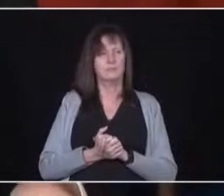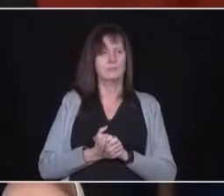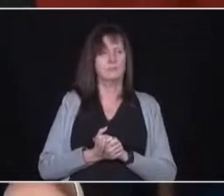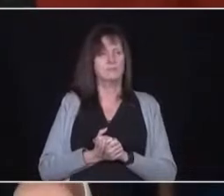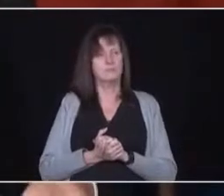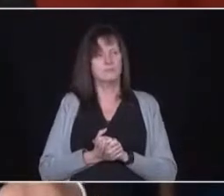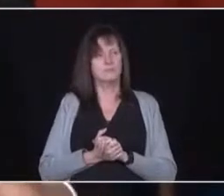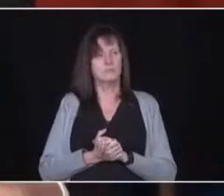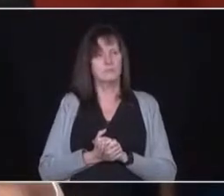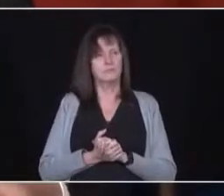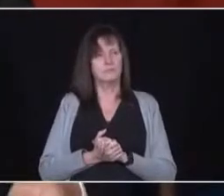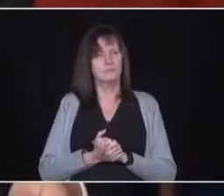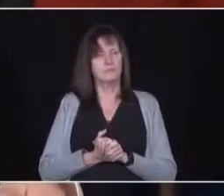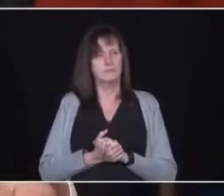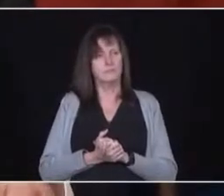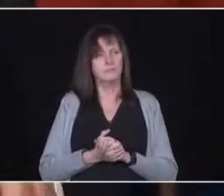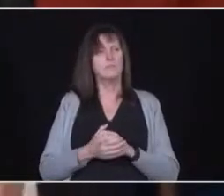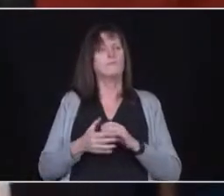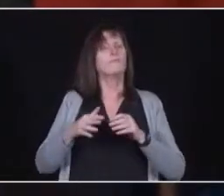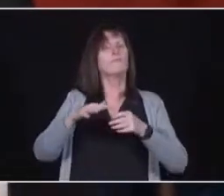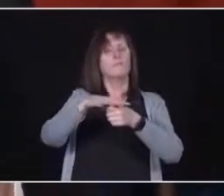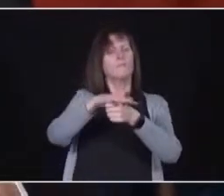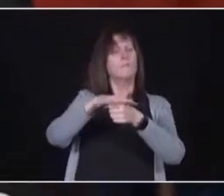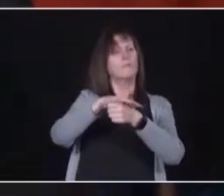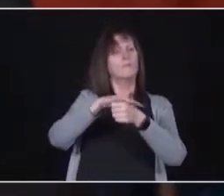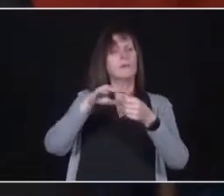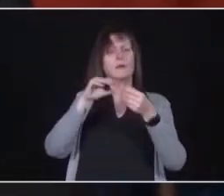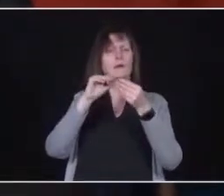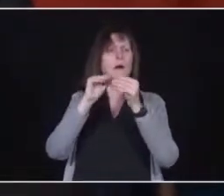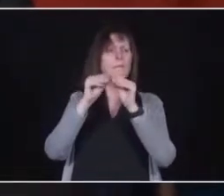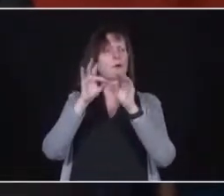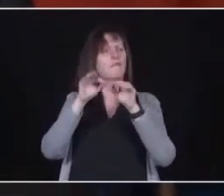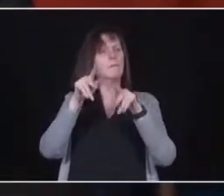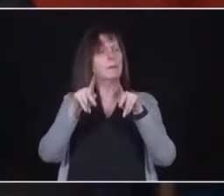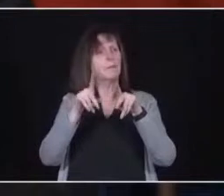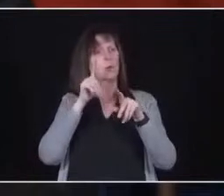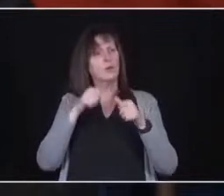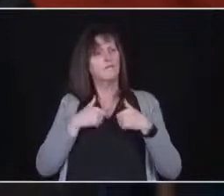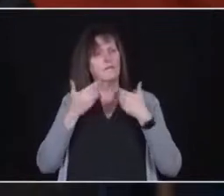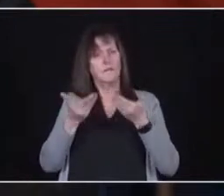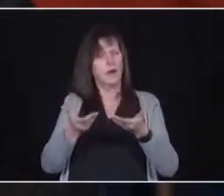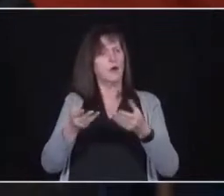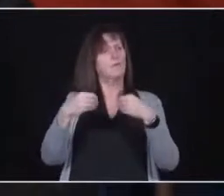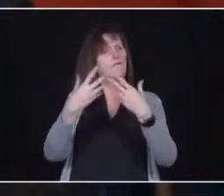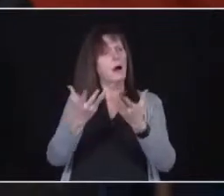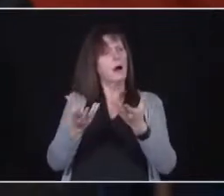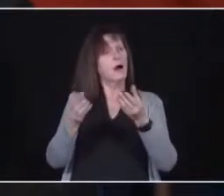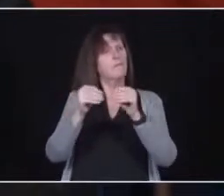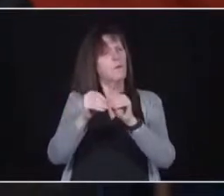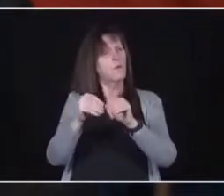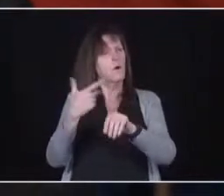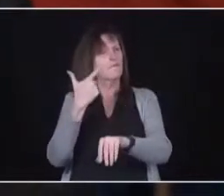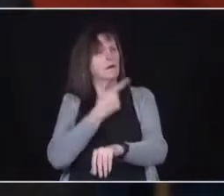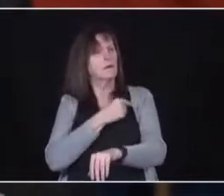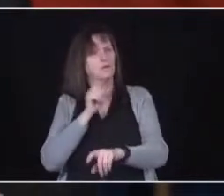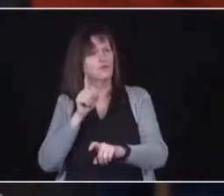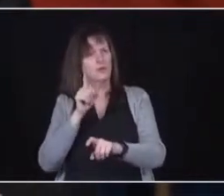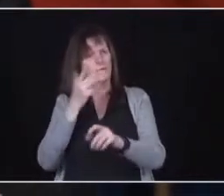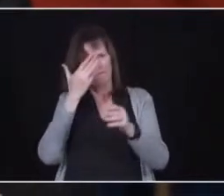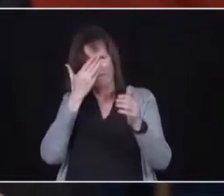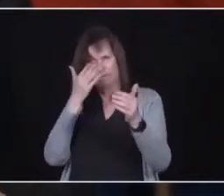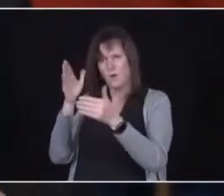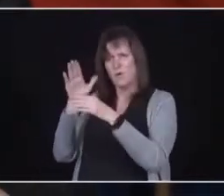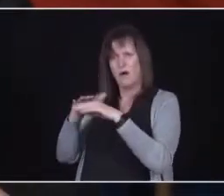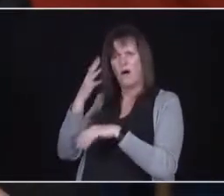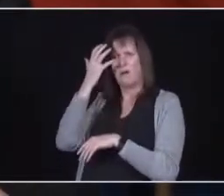GTA? Well, what we need from the federal government, Natasha, we just need more supply. You know, this